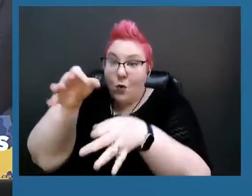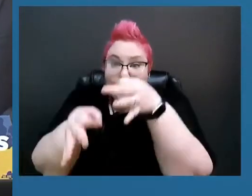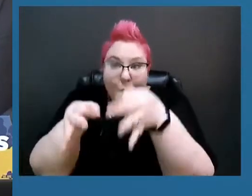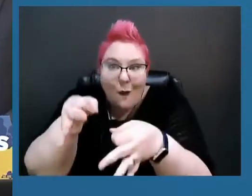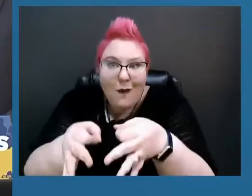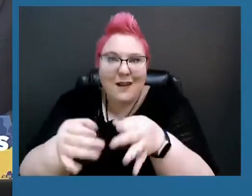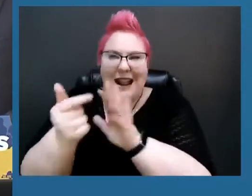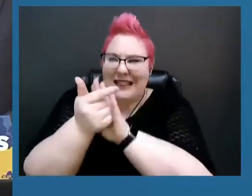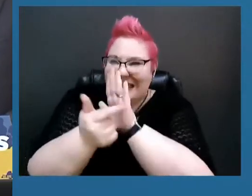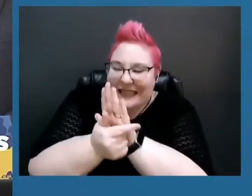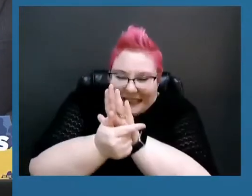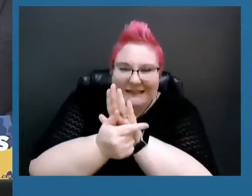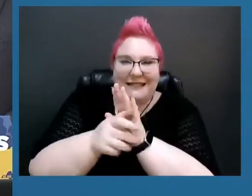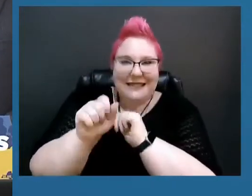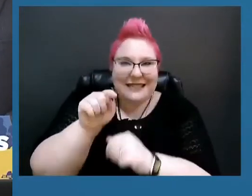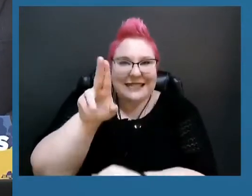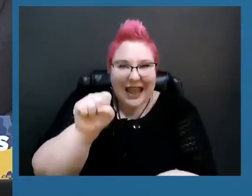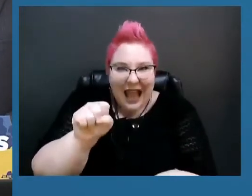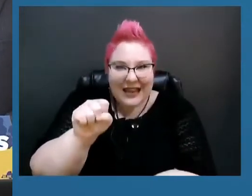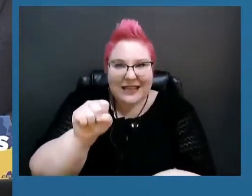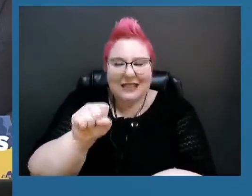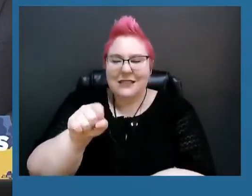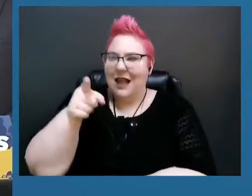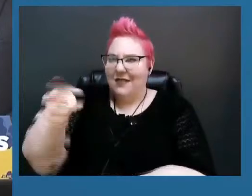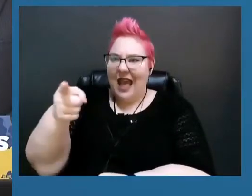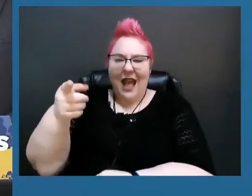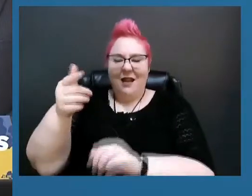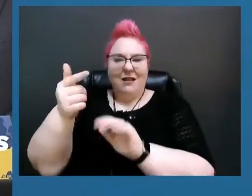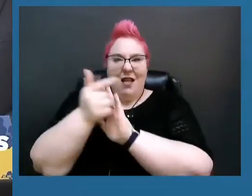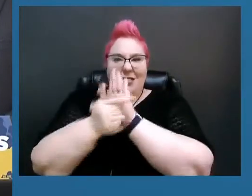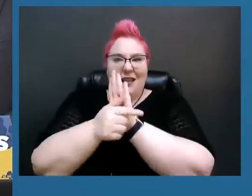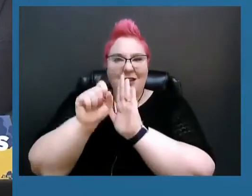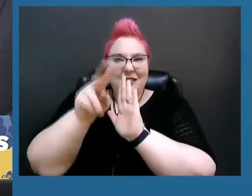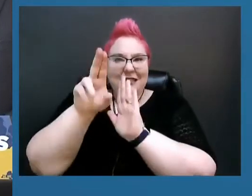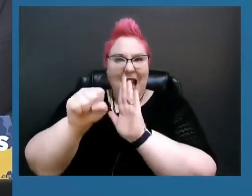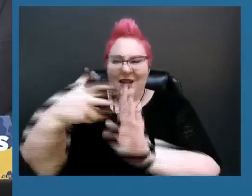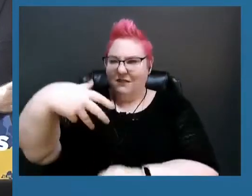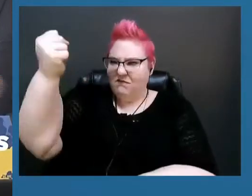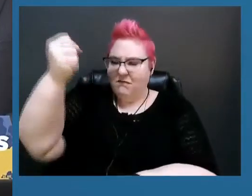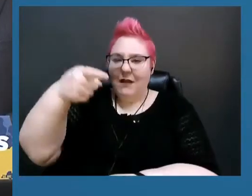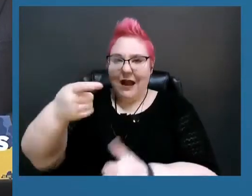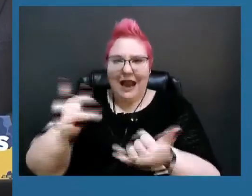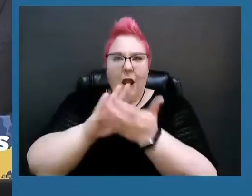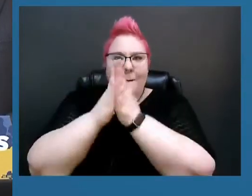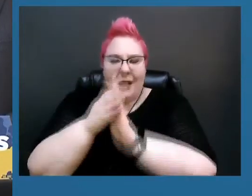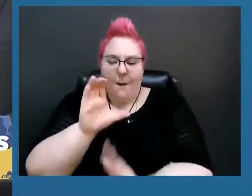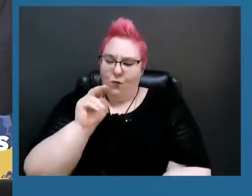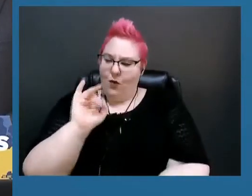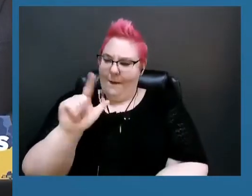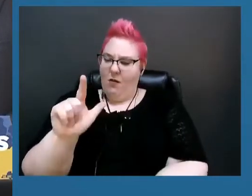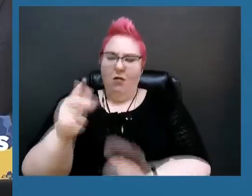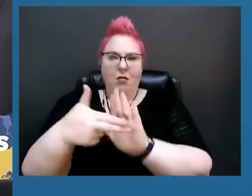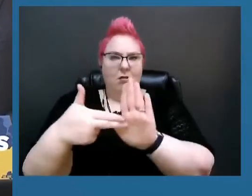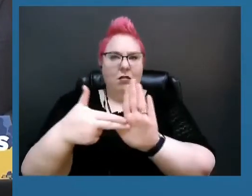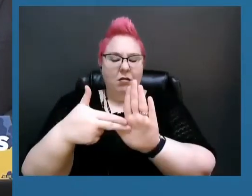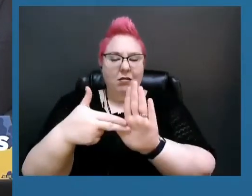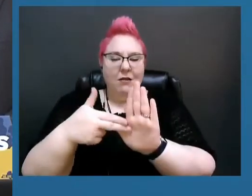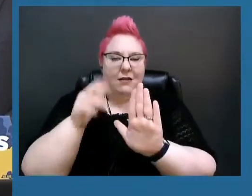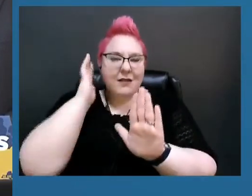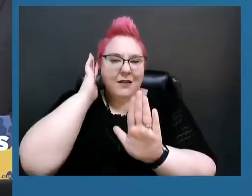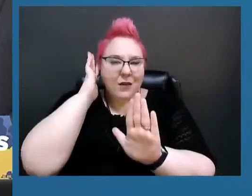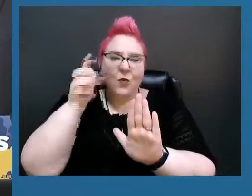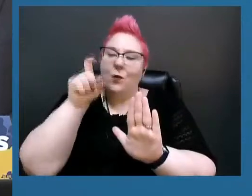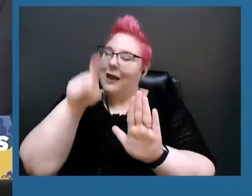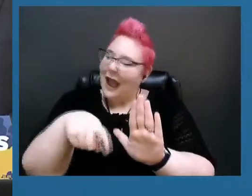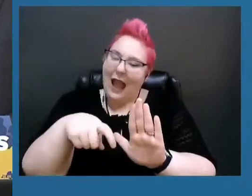legal status, coming out with it being taken away from them, and now they're criminals in the eyes of people in Washington. We have to stand